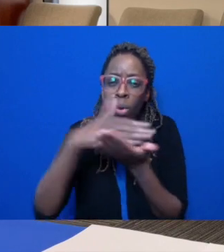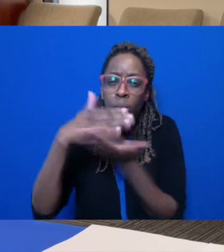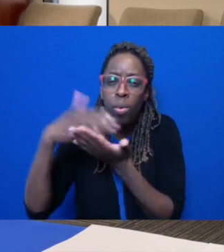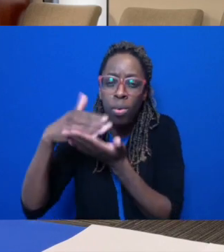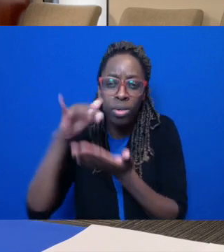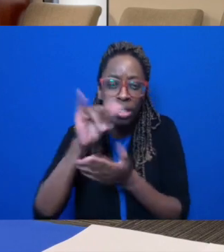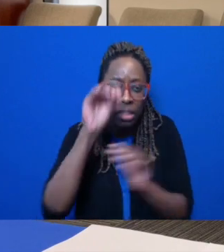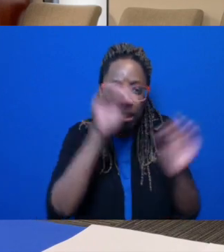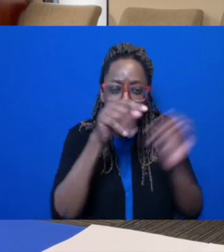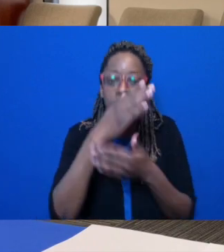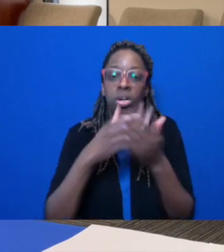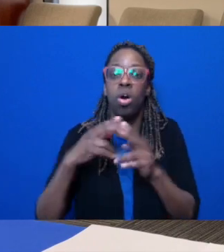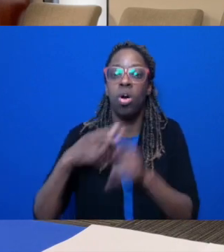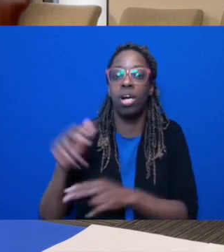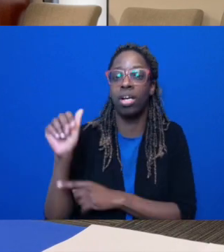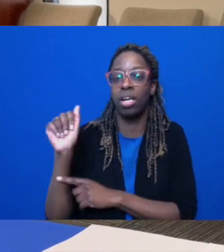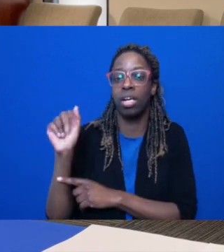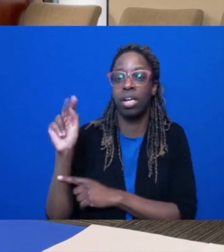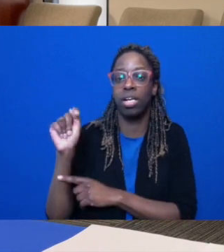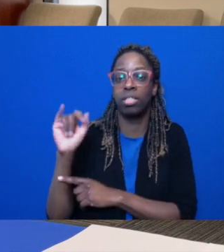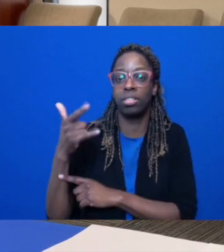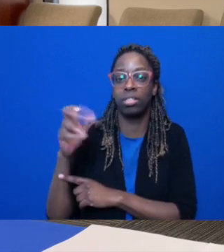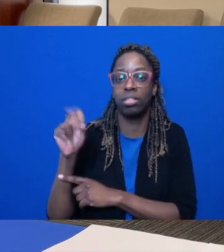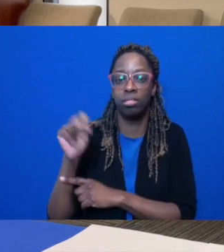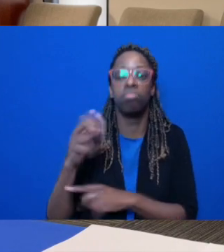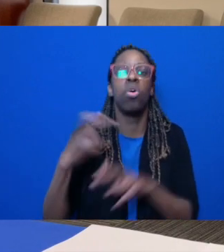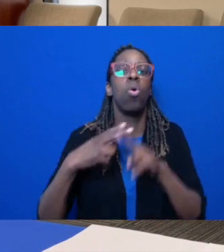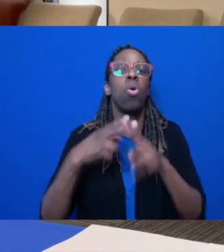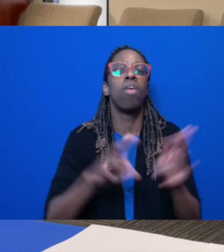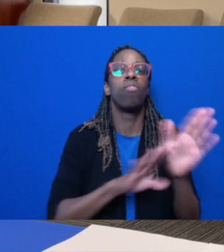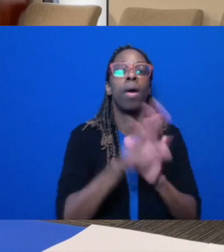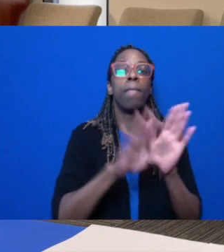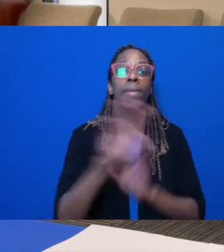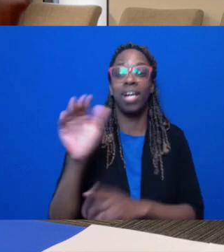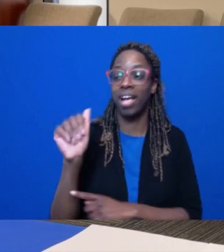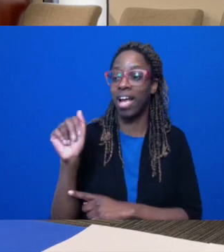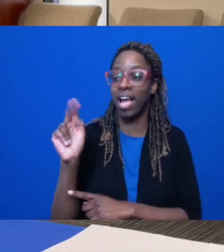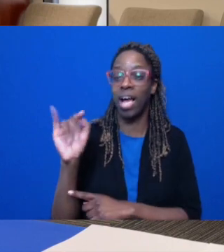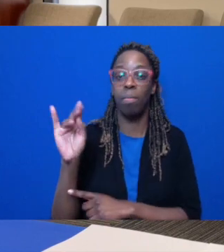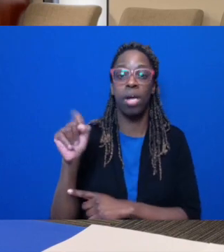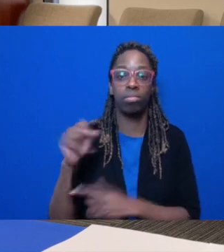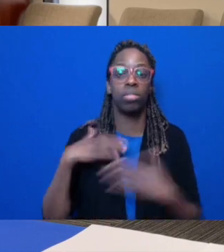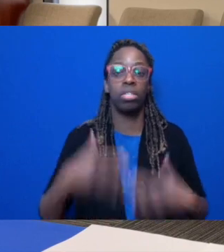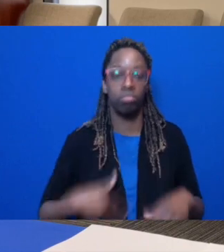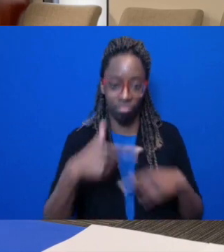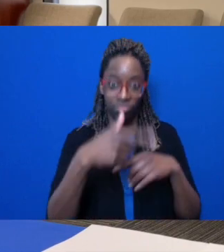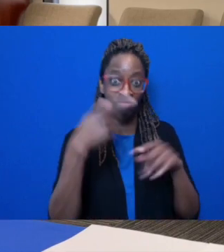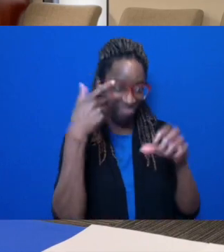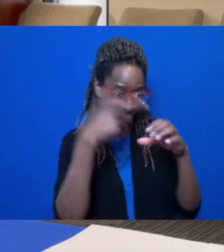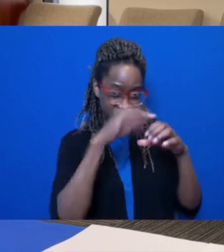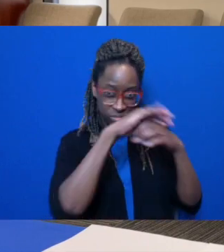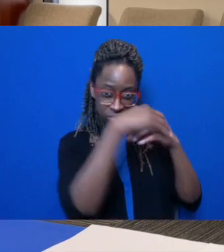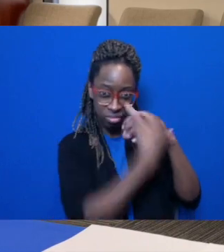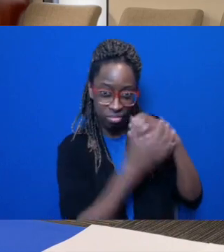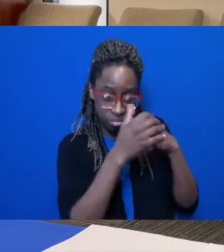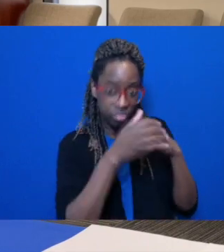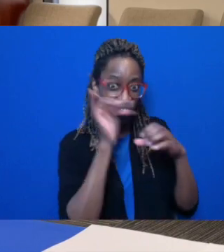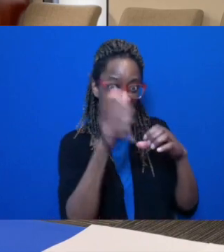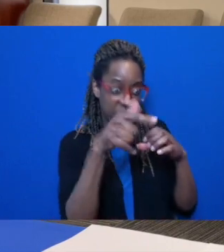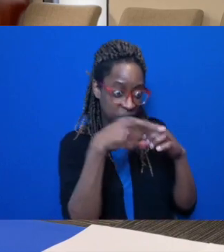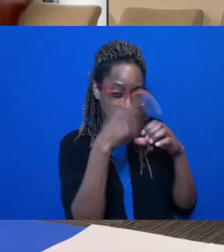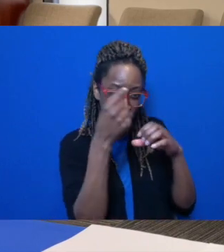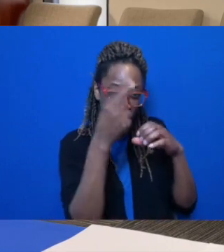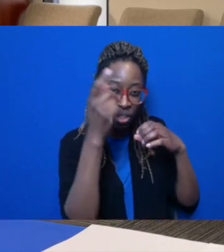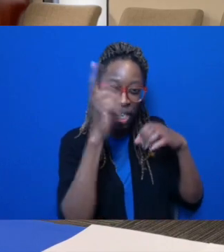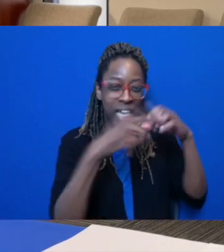vaccine works, is it takes these little pieces of viruses, of bacteria called antigens, and you inject them into you, and your